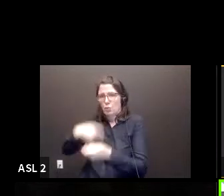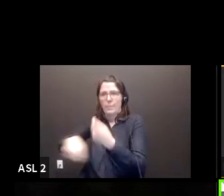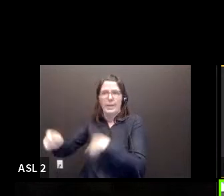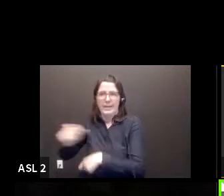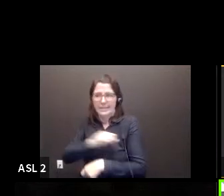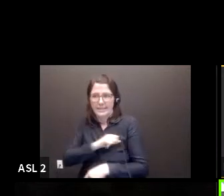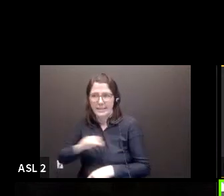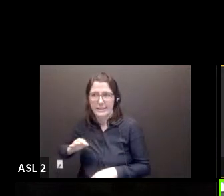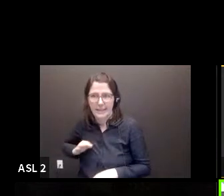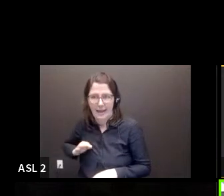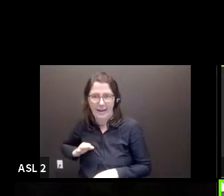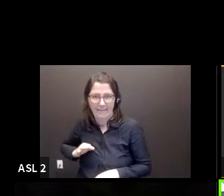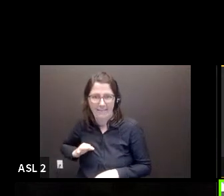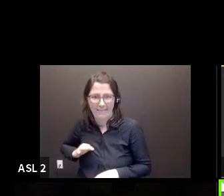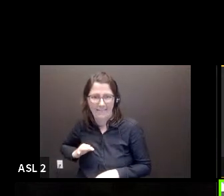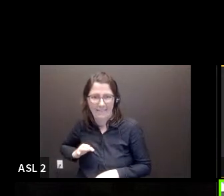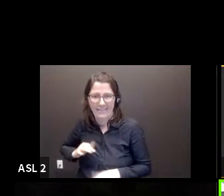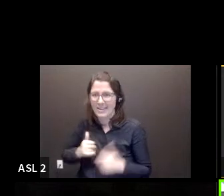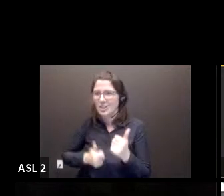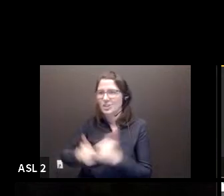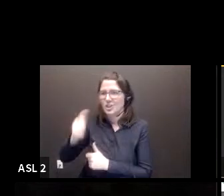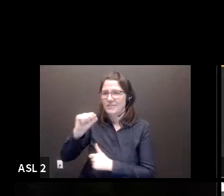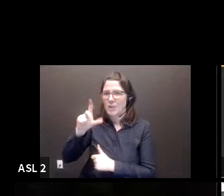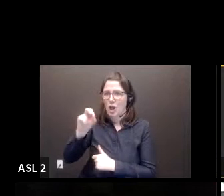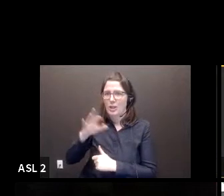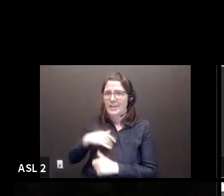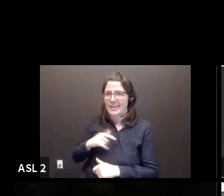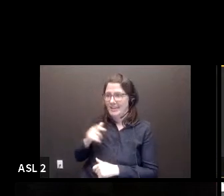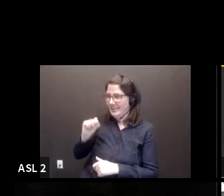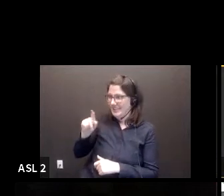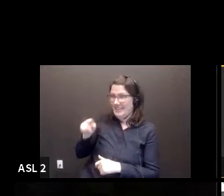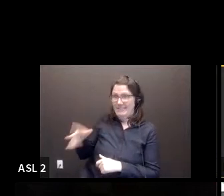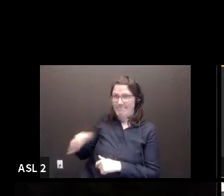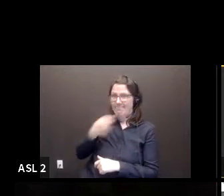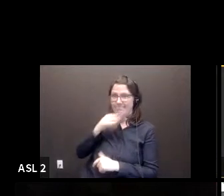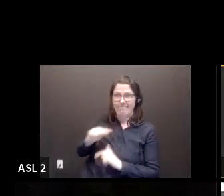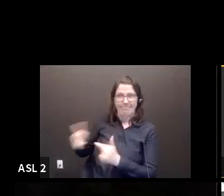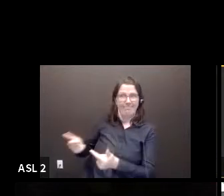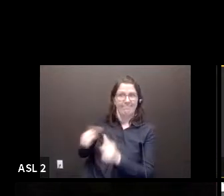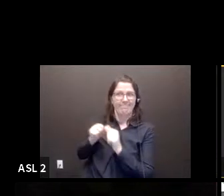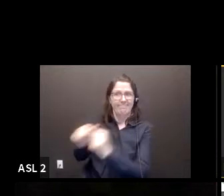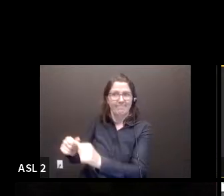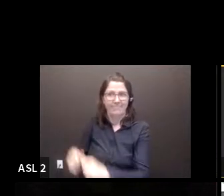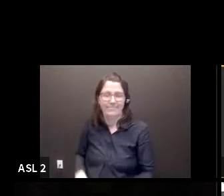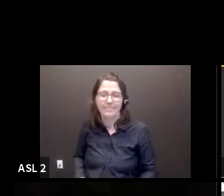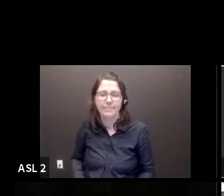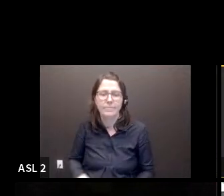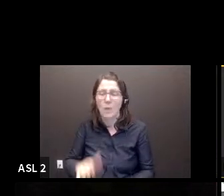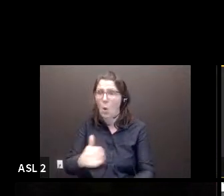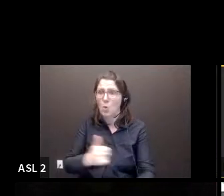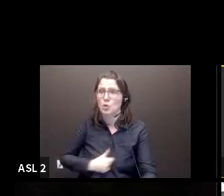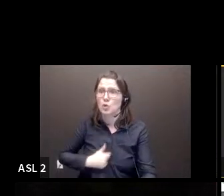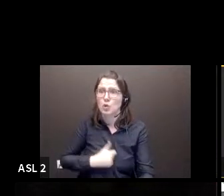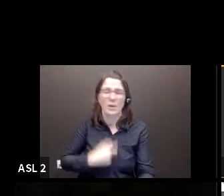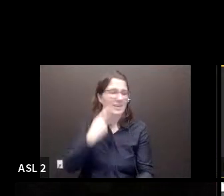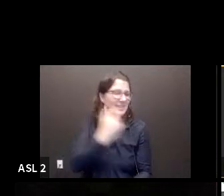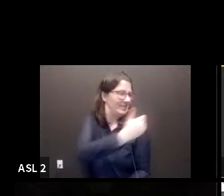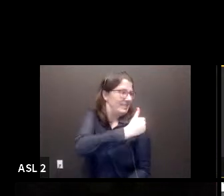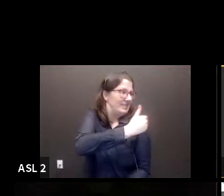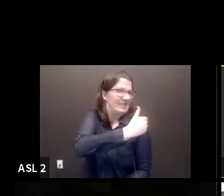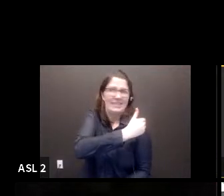you're on a roll please keep going oh my apologies remember johnson somebody was just talking to me can you can i ask you to repeat that